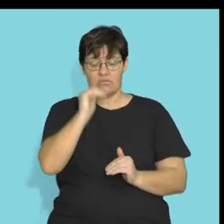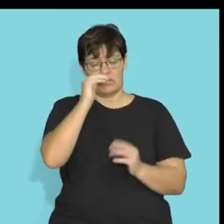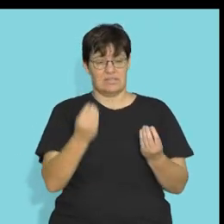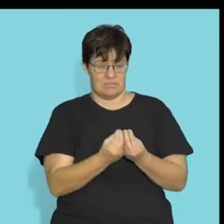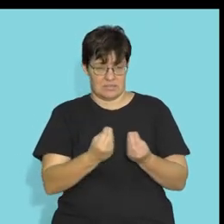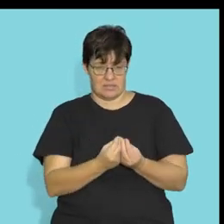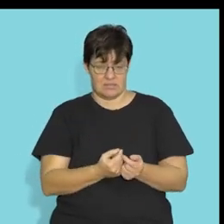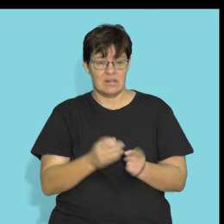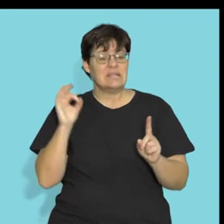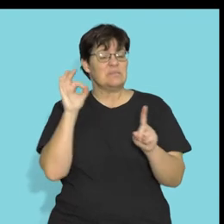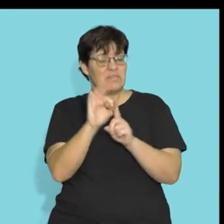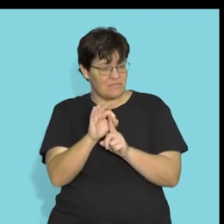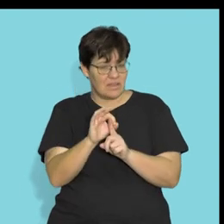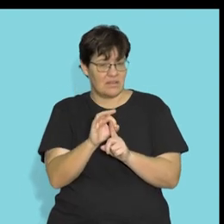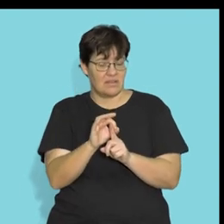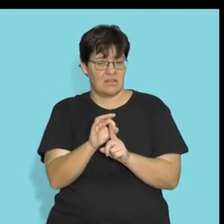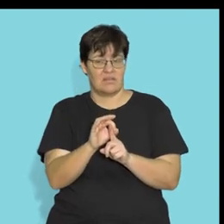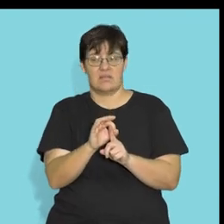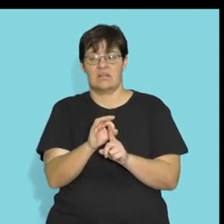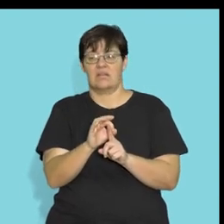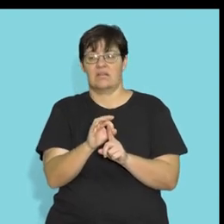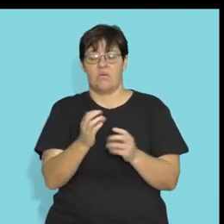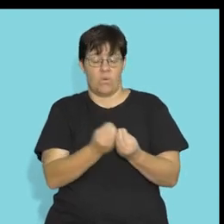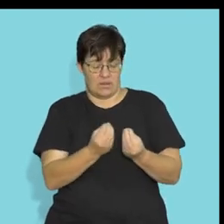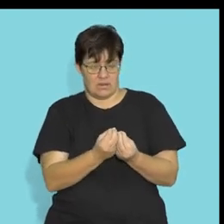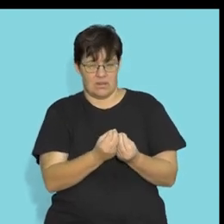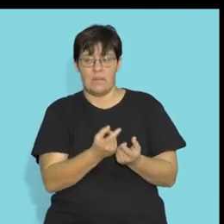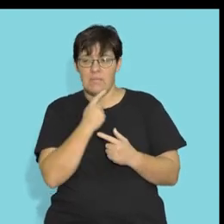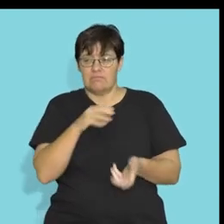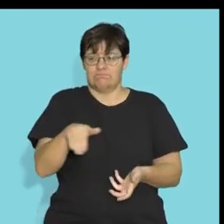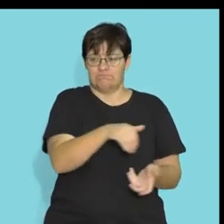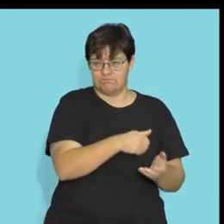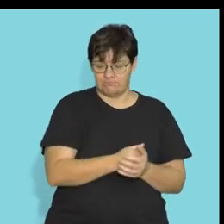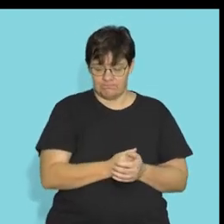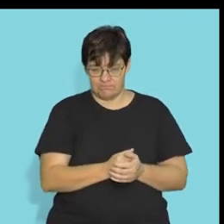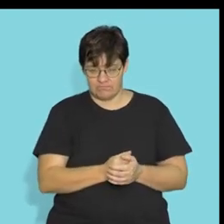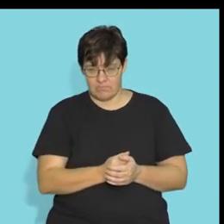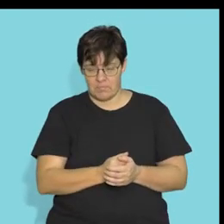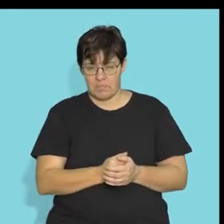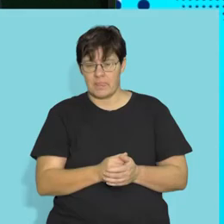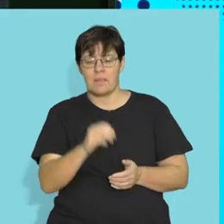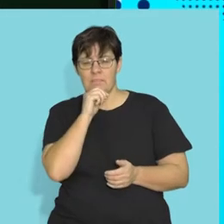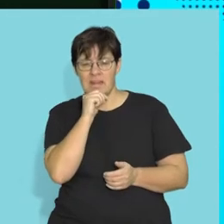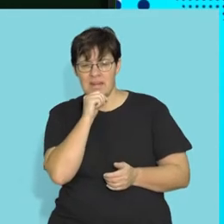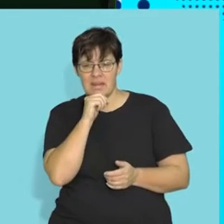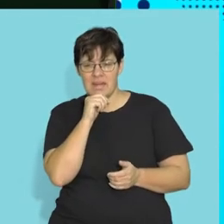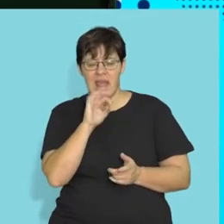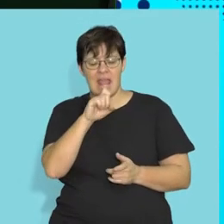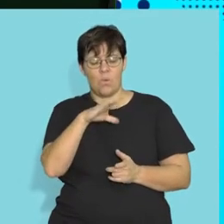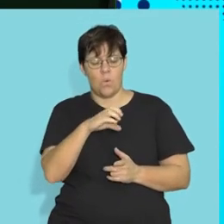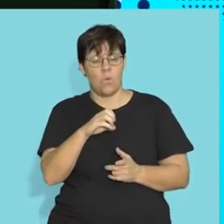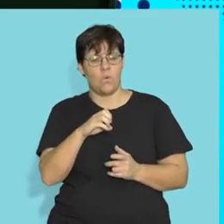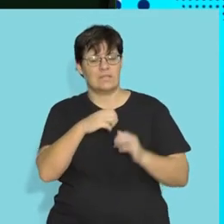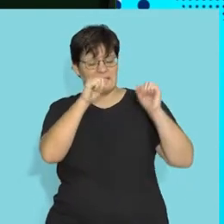substance in a particular organism is called bioaccumulation. Often this is a measure of pollutants in